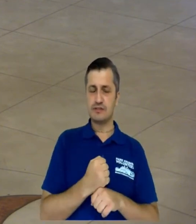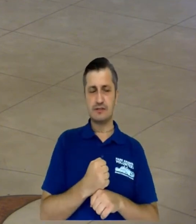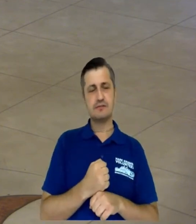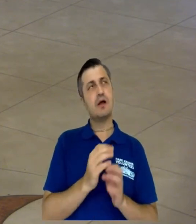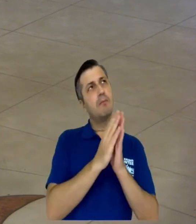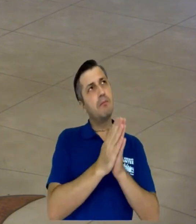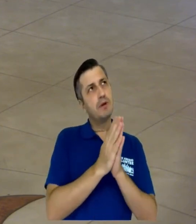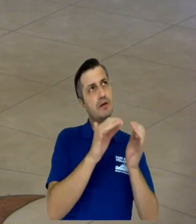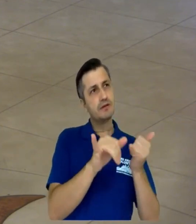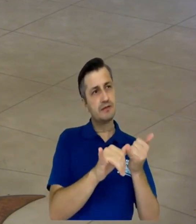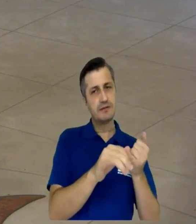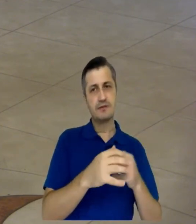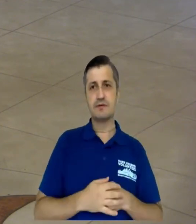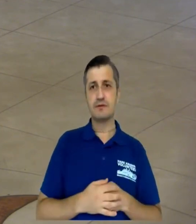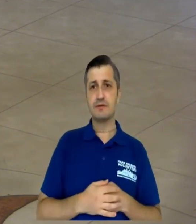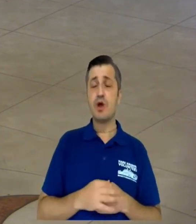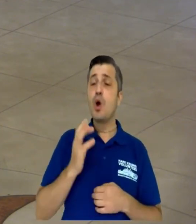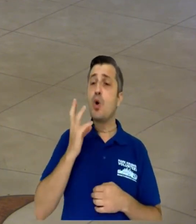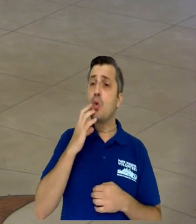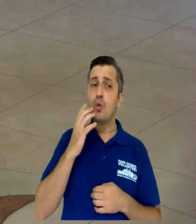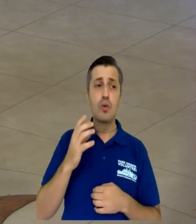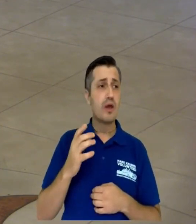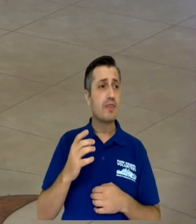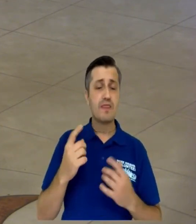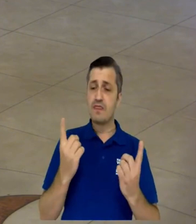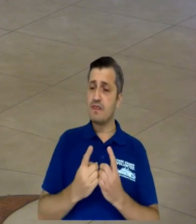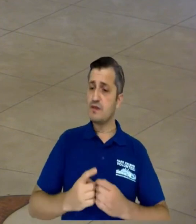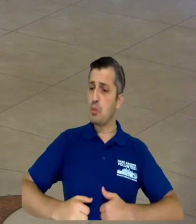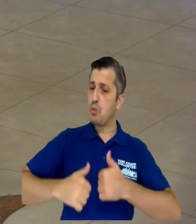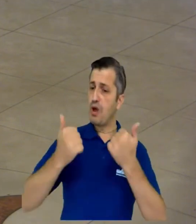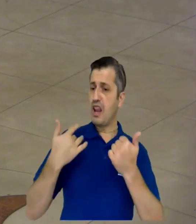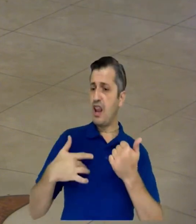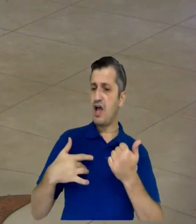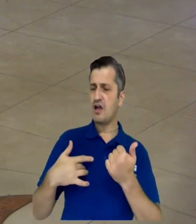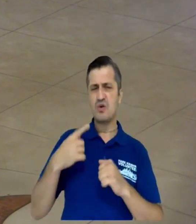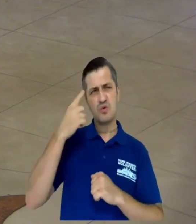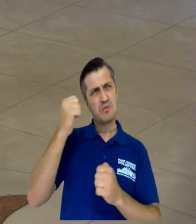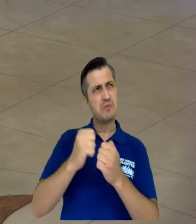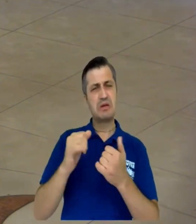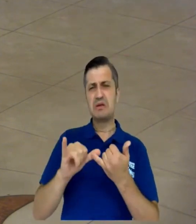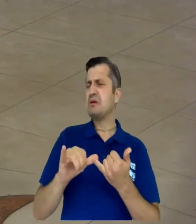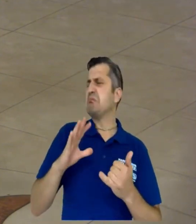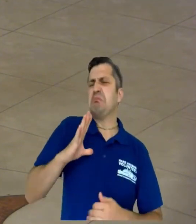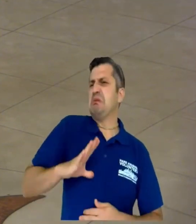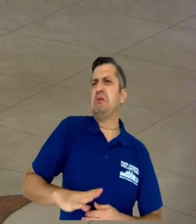well. I don't need to remember Krishna. I don't need to do prayers. I don't need to